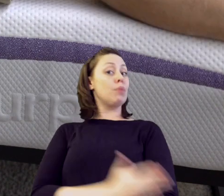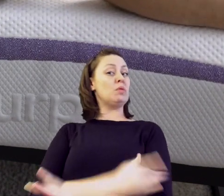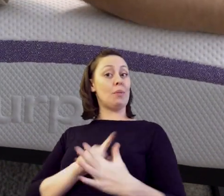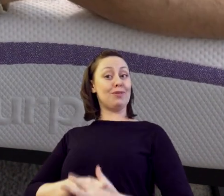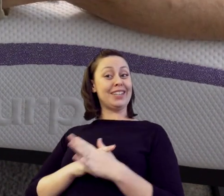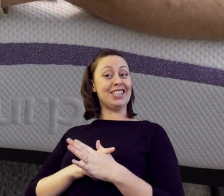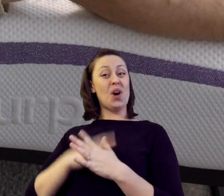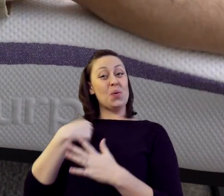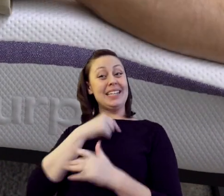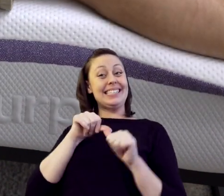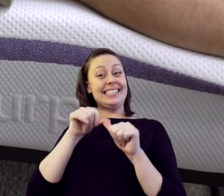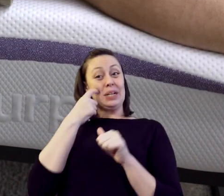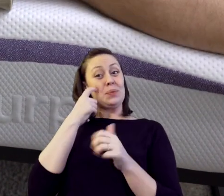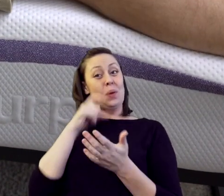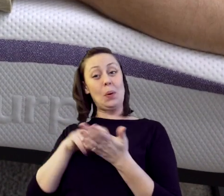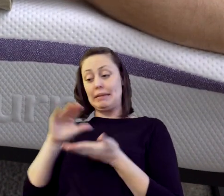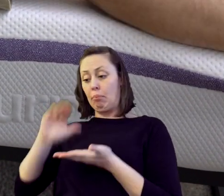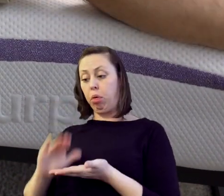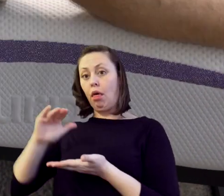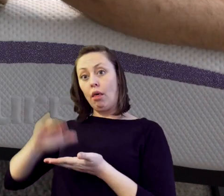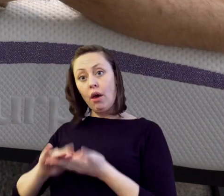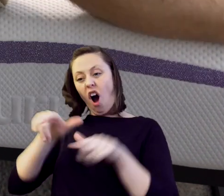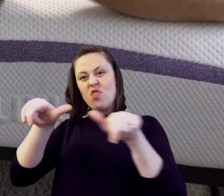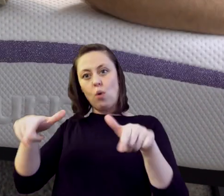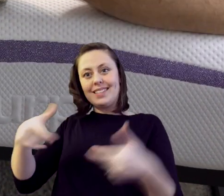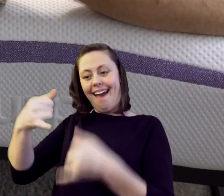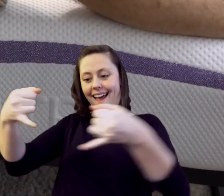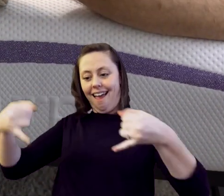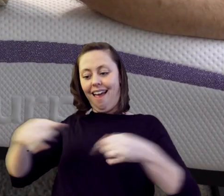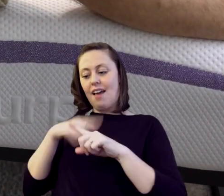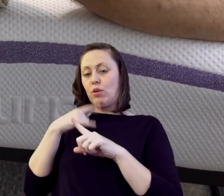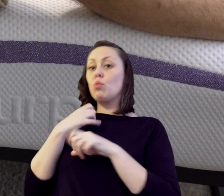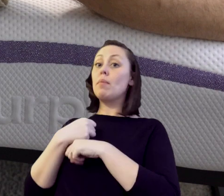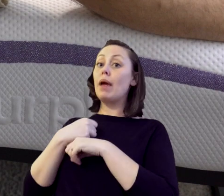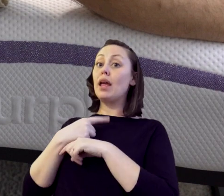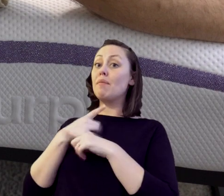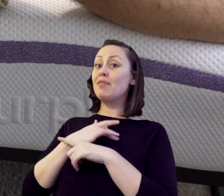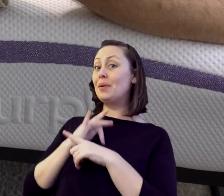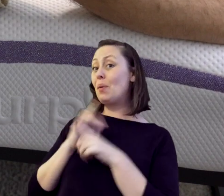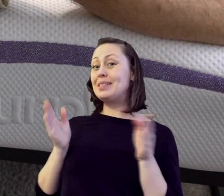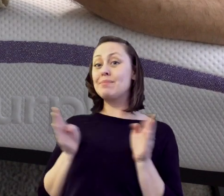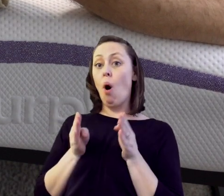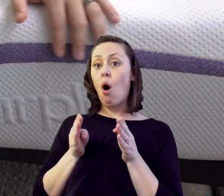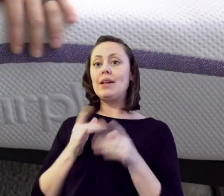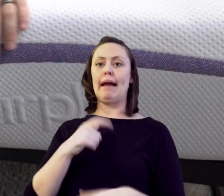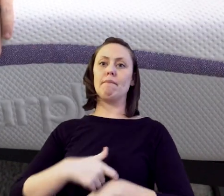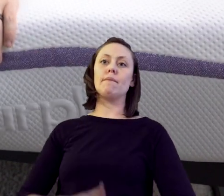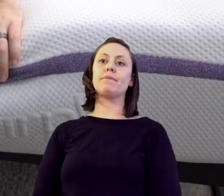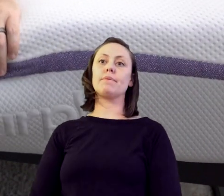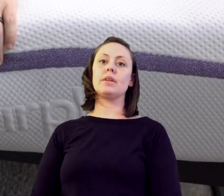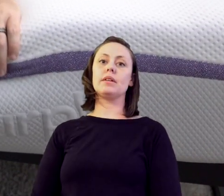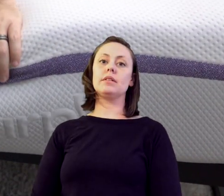did notice quite a bit of compression on the edges, which would make the mattress feel smaller at times.